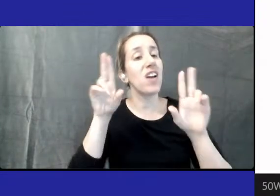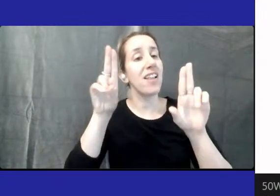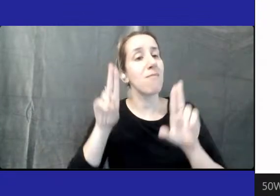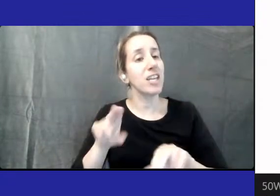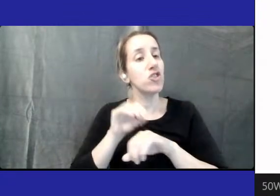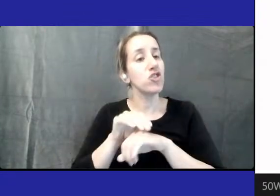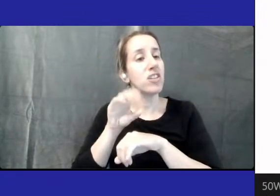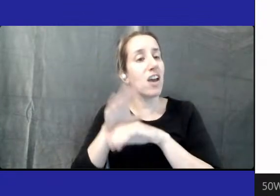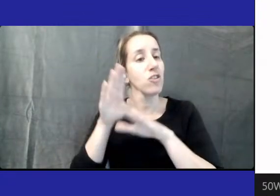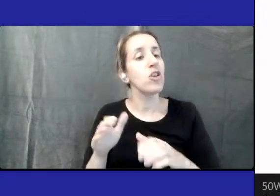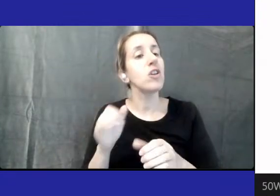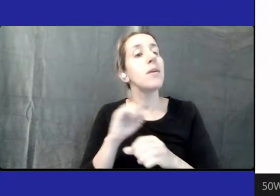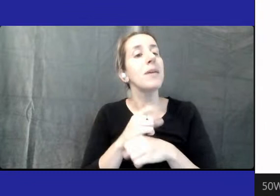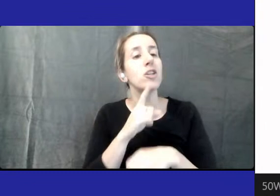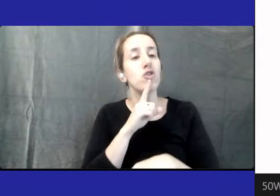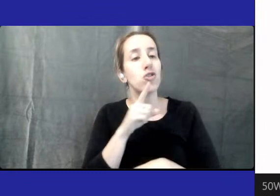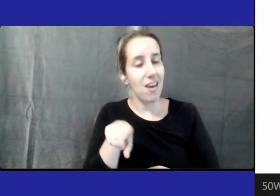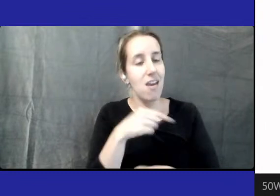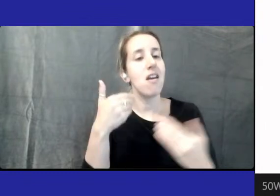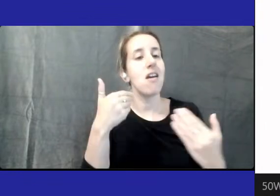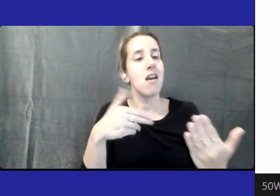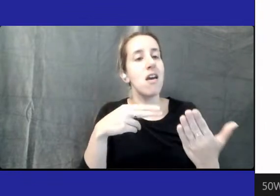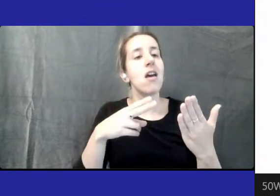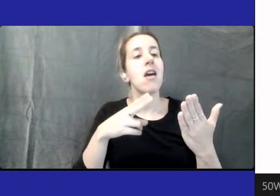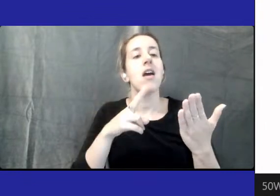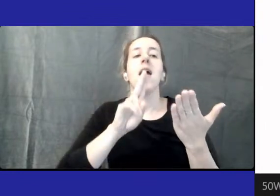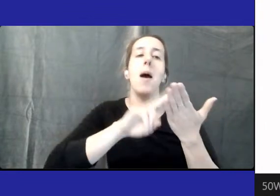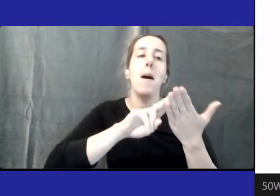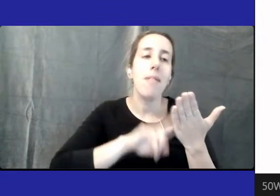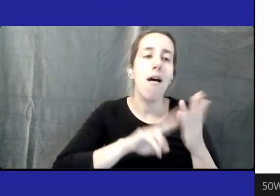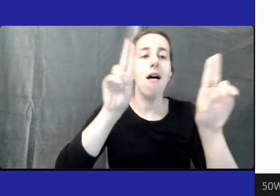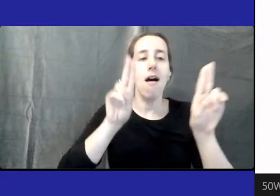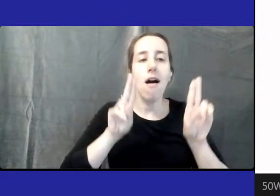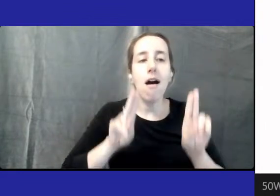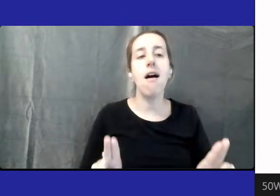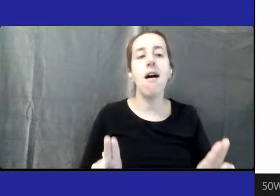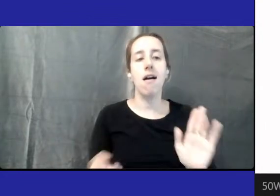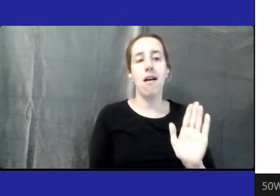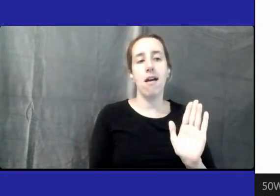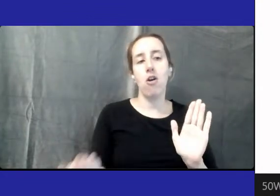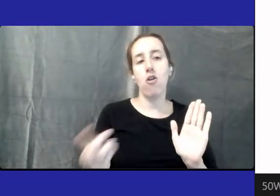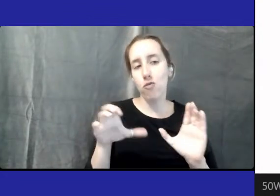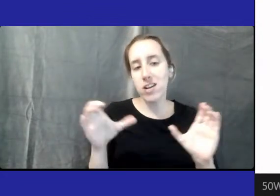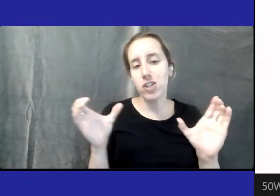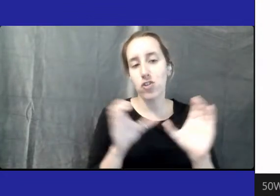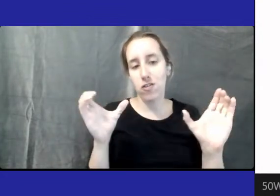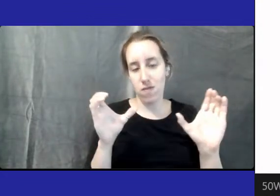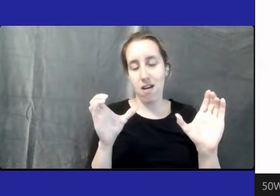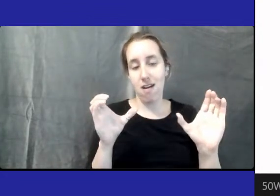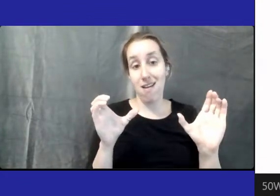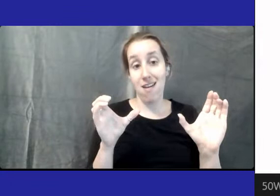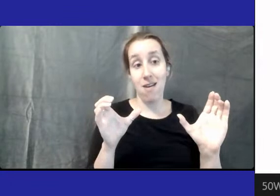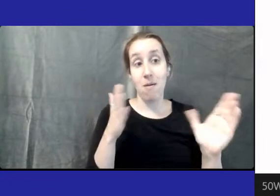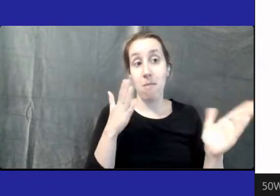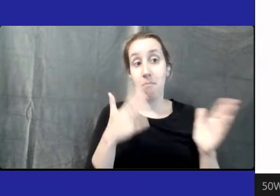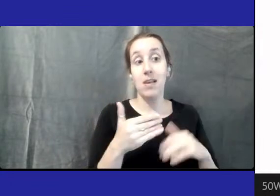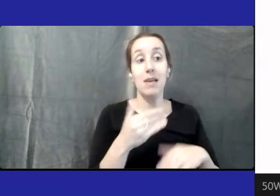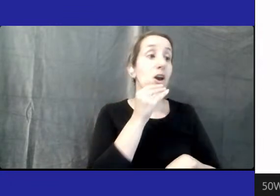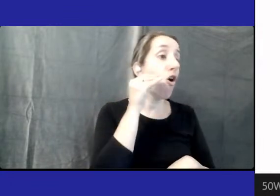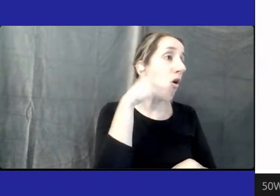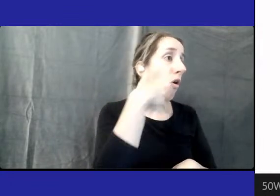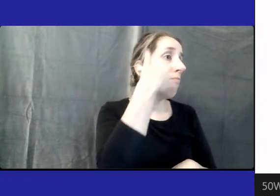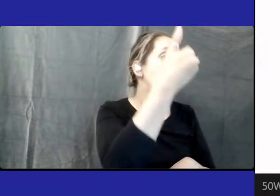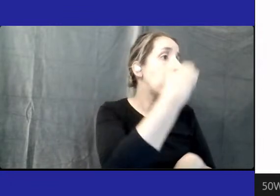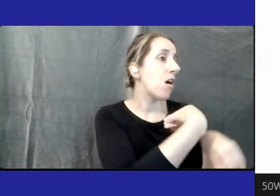recertify on-site or over the phone or in the community at our community offices